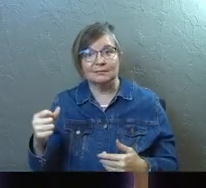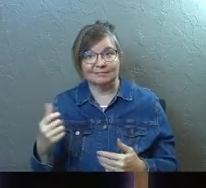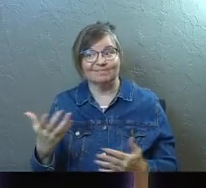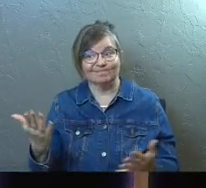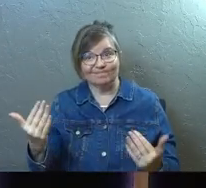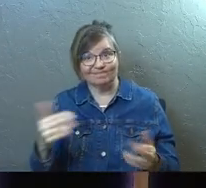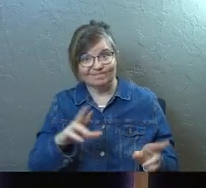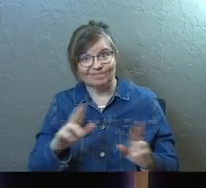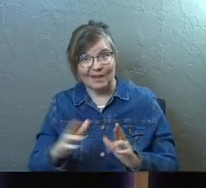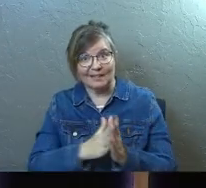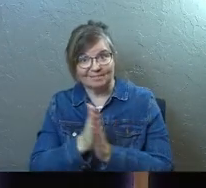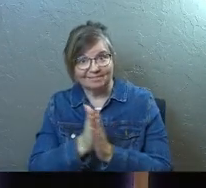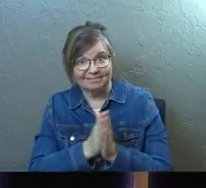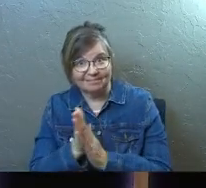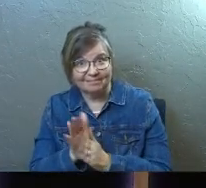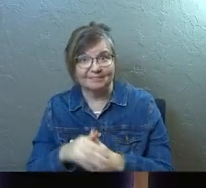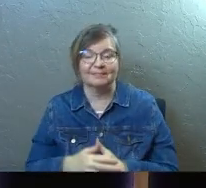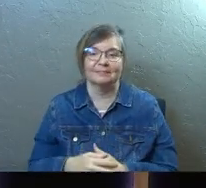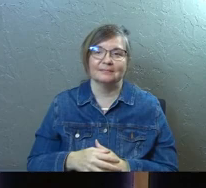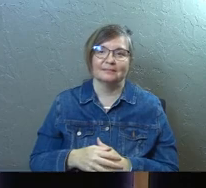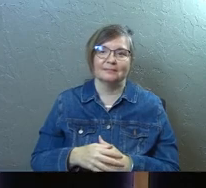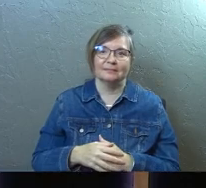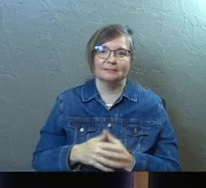giddy up, folks. Here we go.